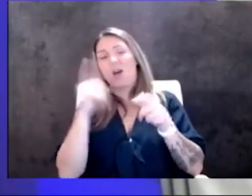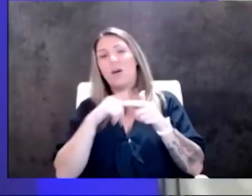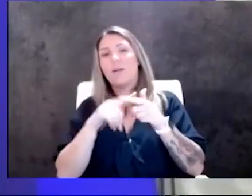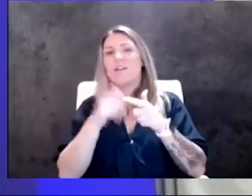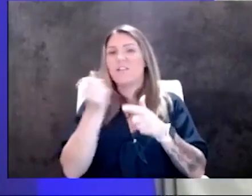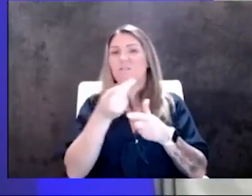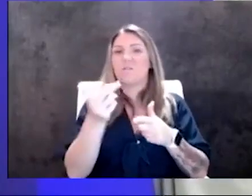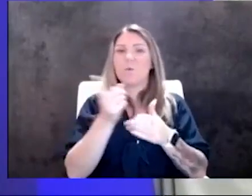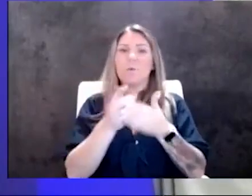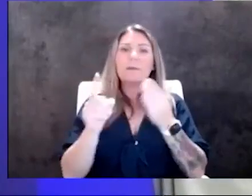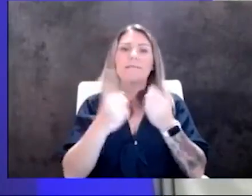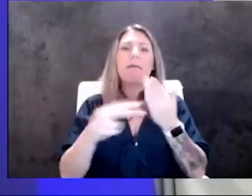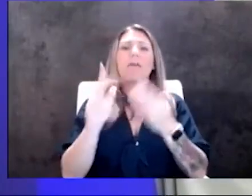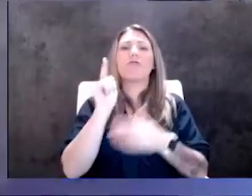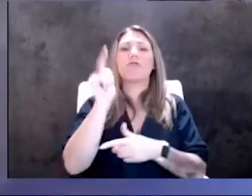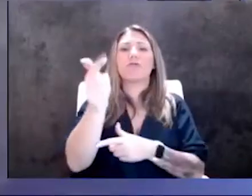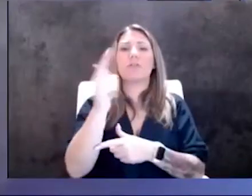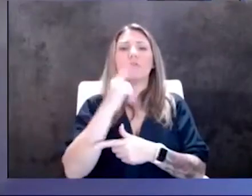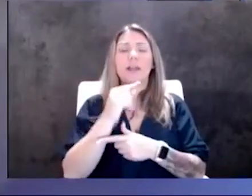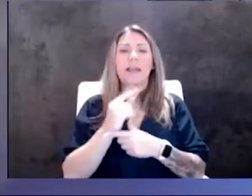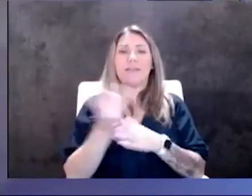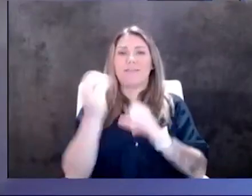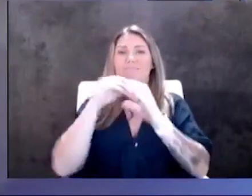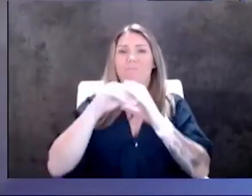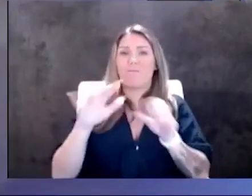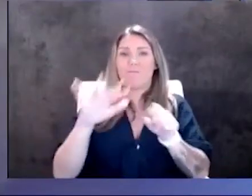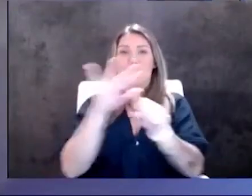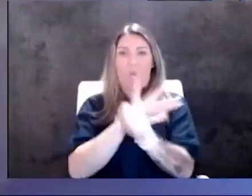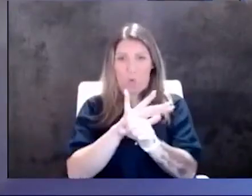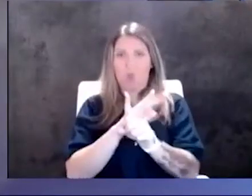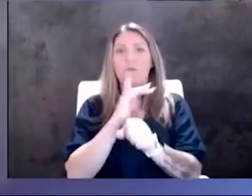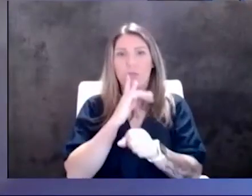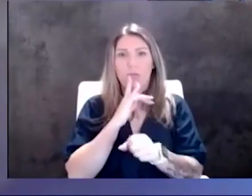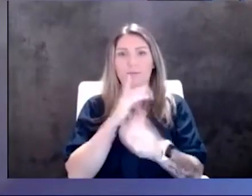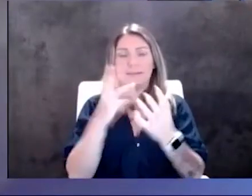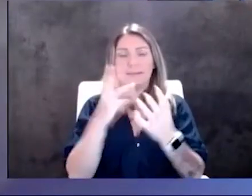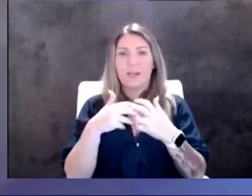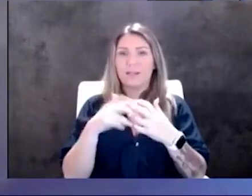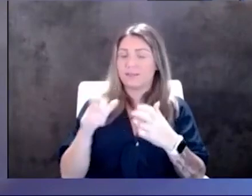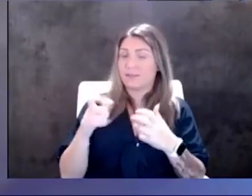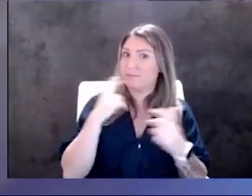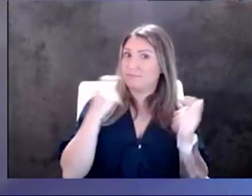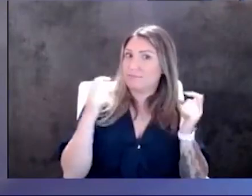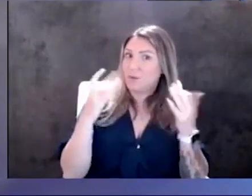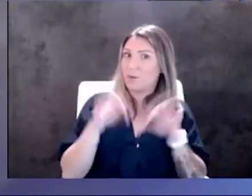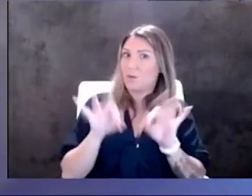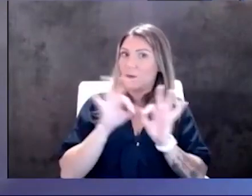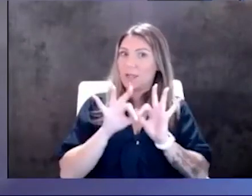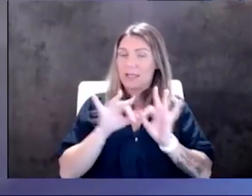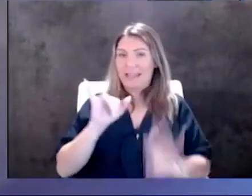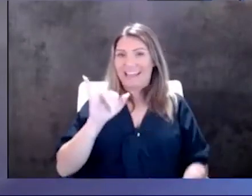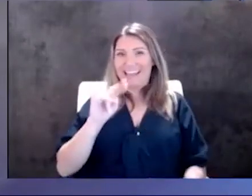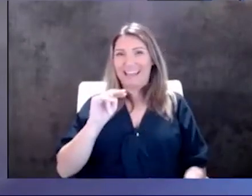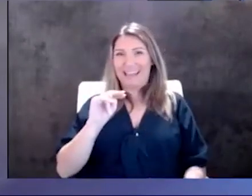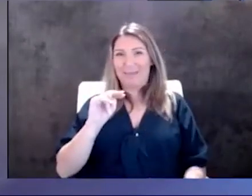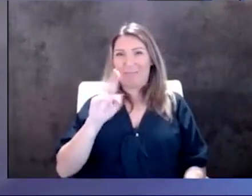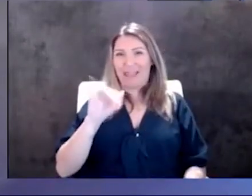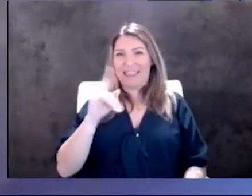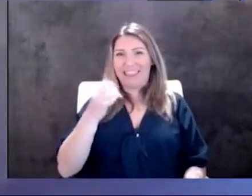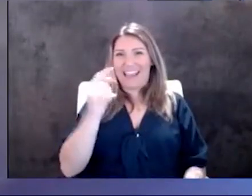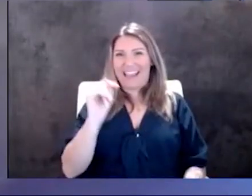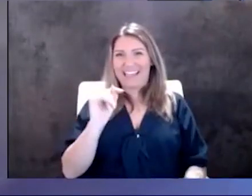we implant a fully implanted device. Yeah, it's such a really big deal. Well, okay, so implanted. Help us understand that for people like